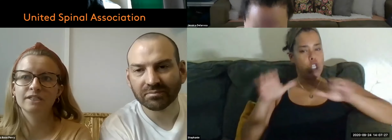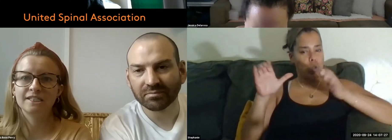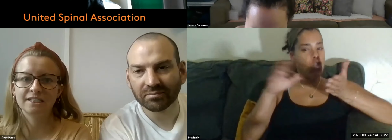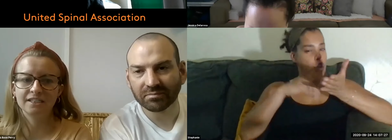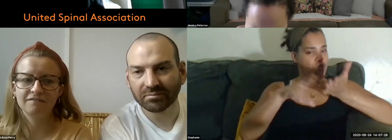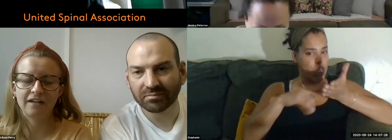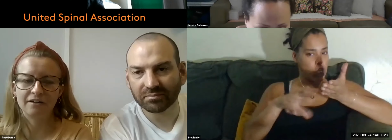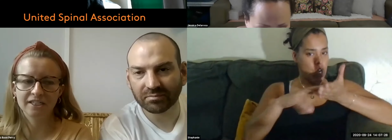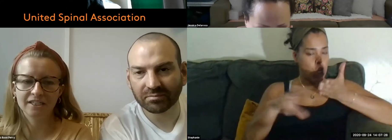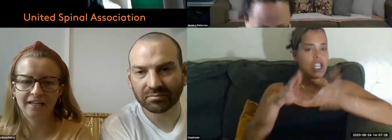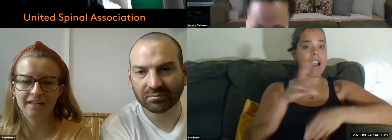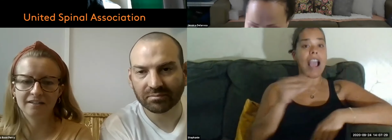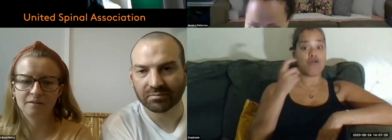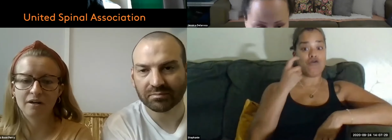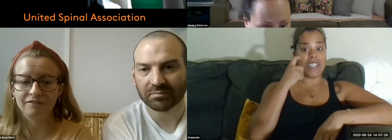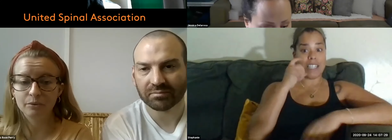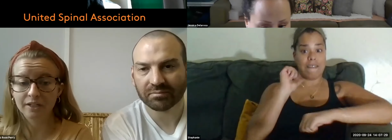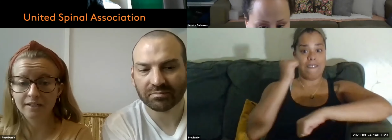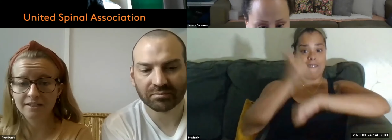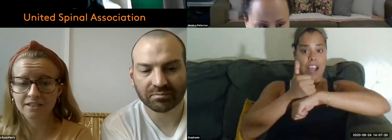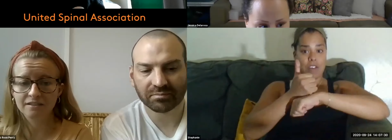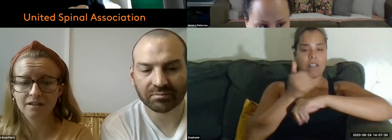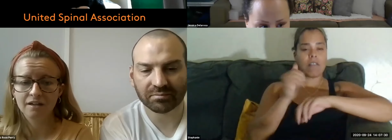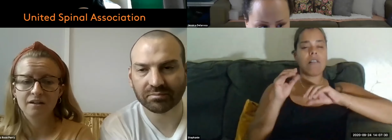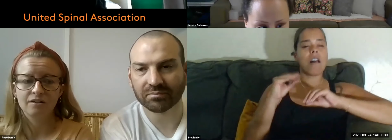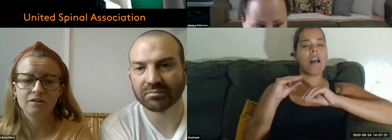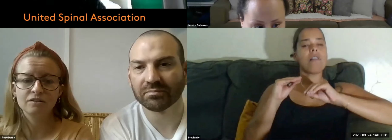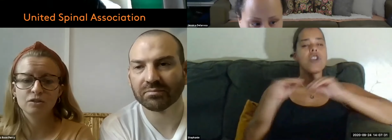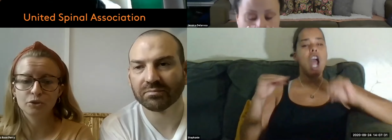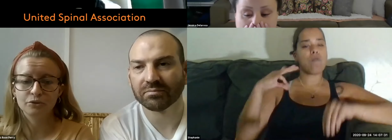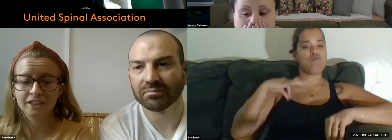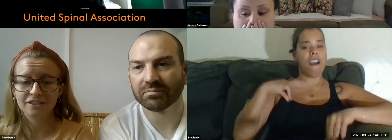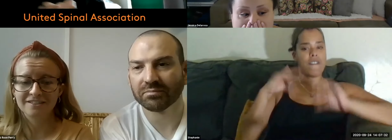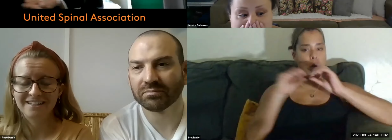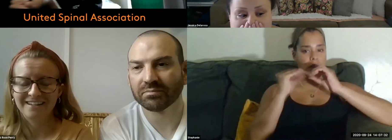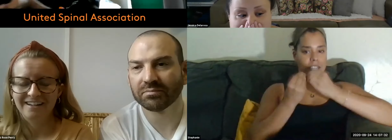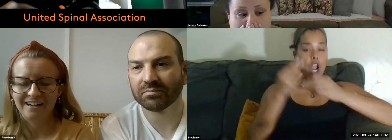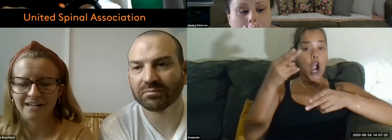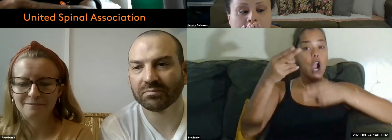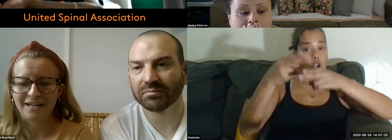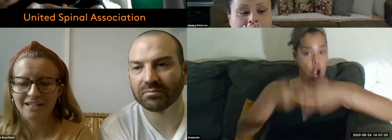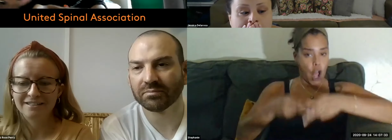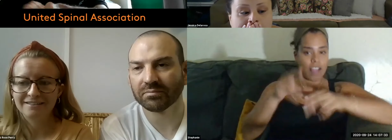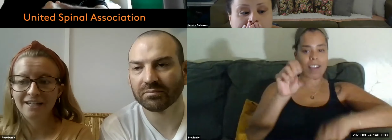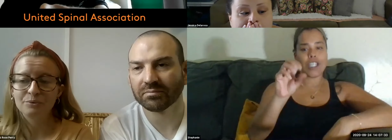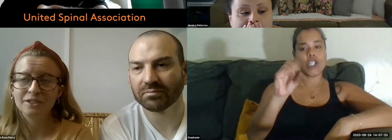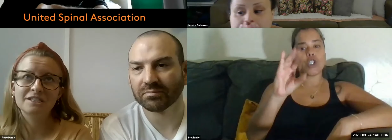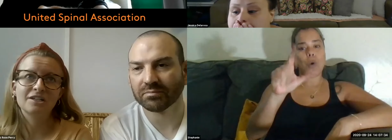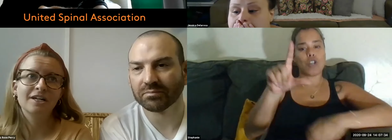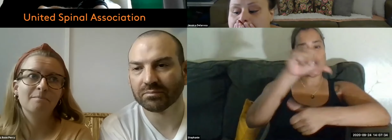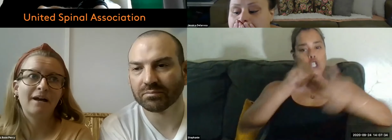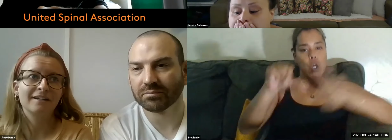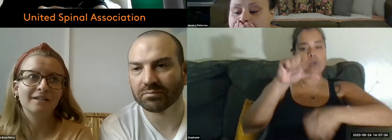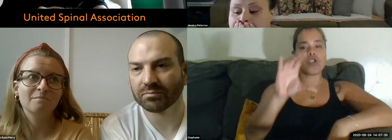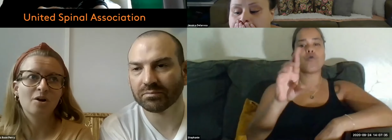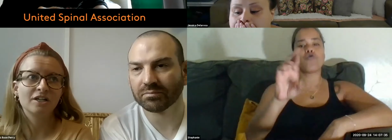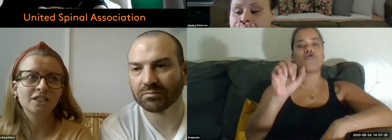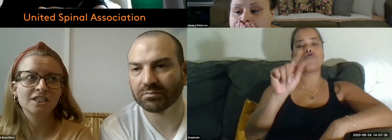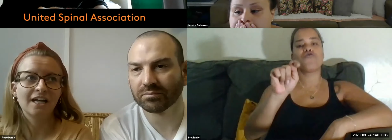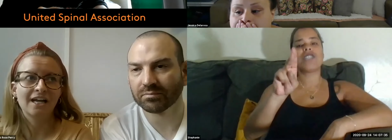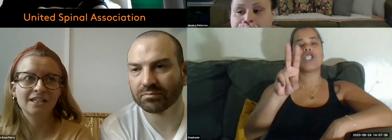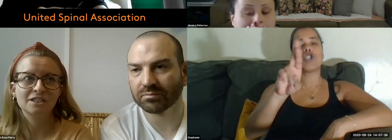I recently founded a nonprofit organization called Social Creatures. And yeah, we just started back